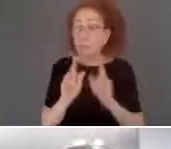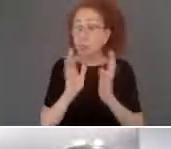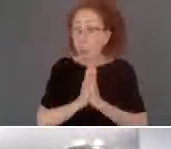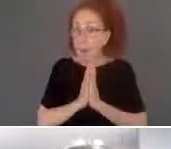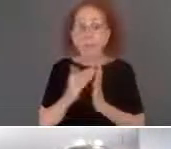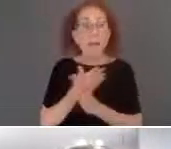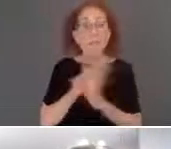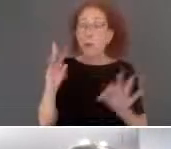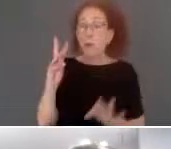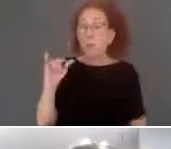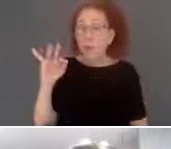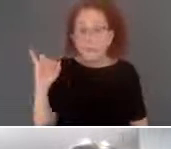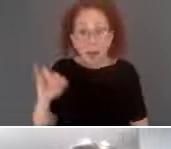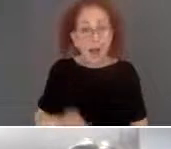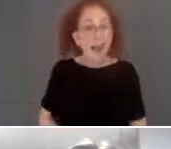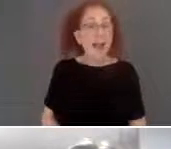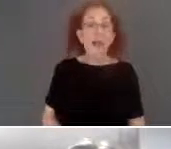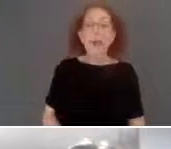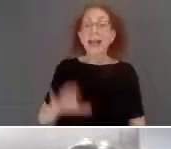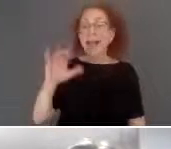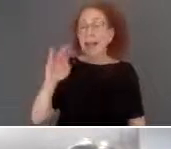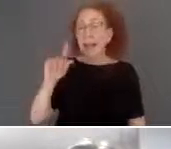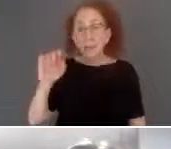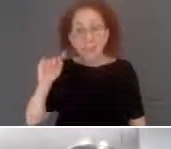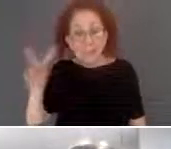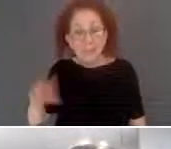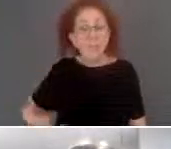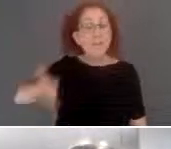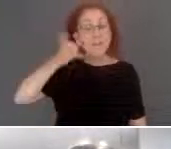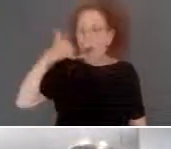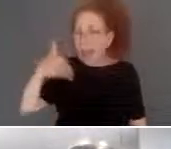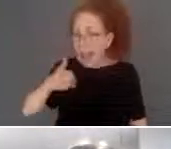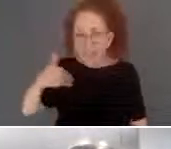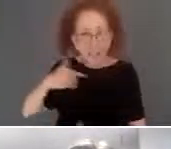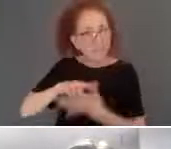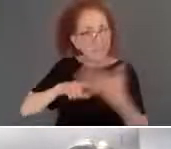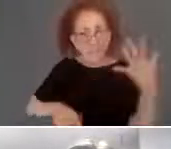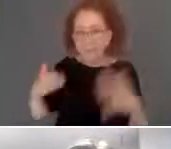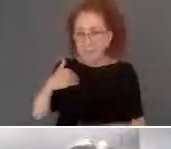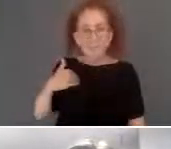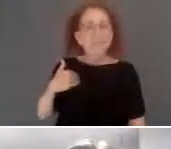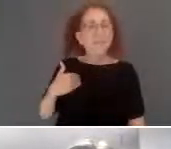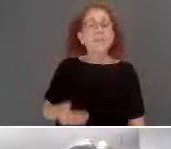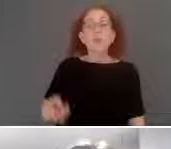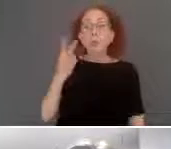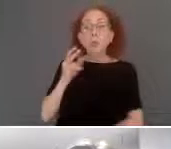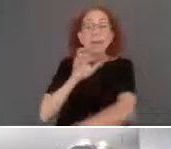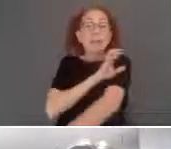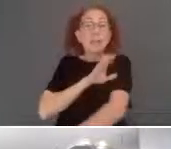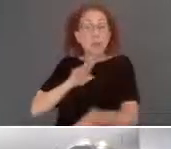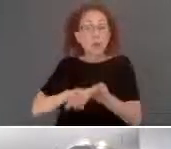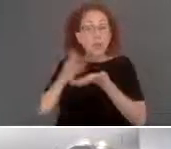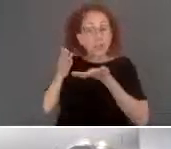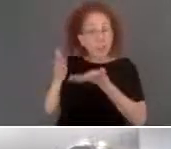free Wi-Fi, cable TV, and a phone available. We have two clinical nurses on site